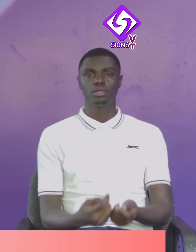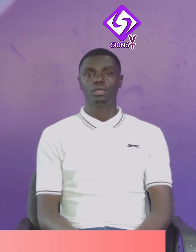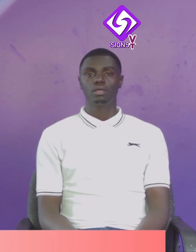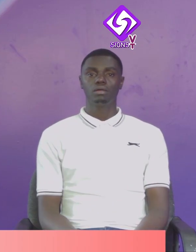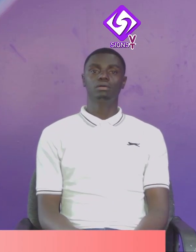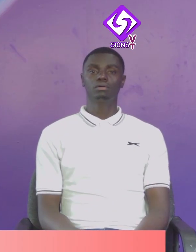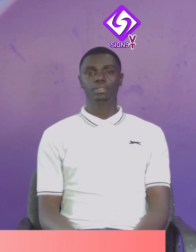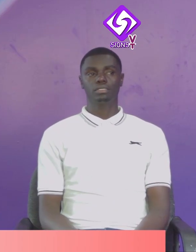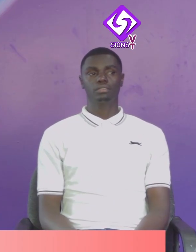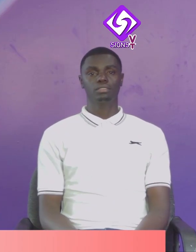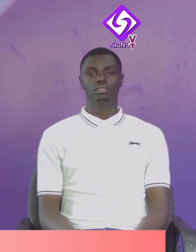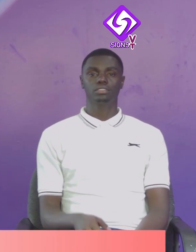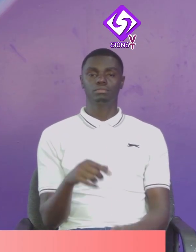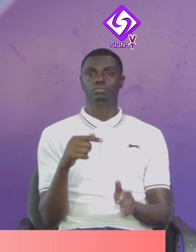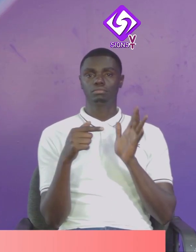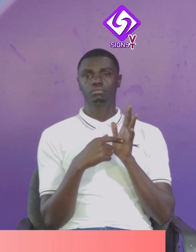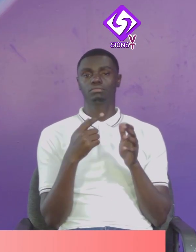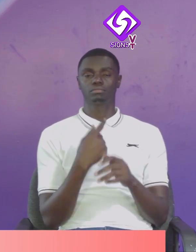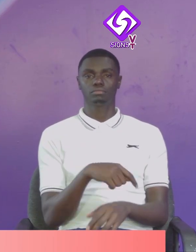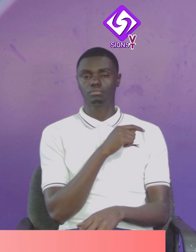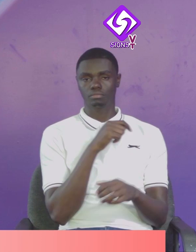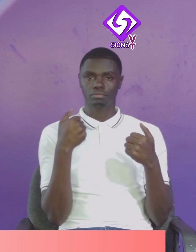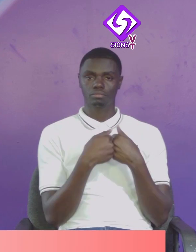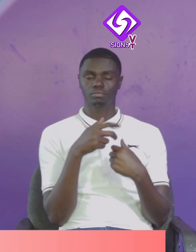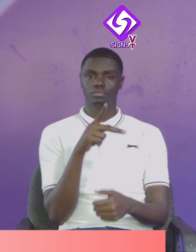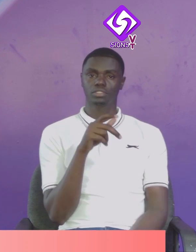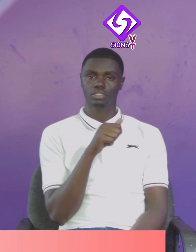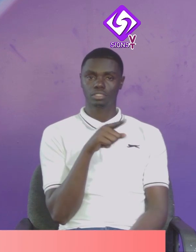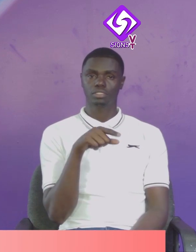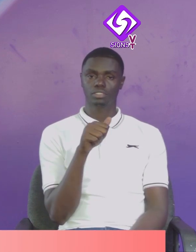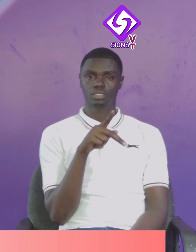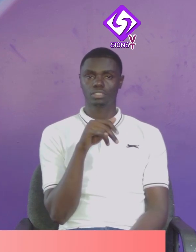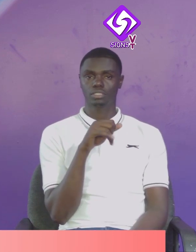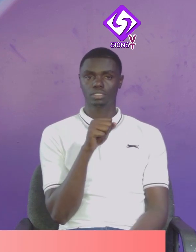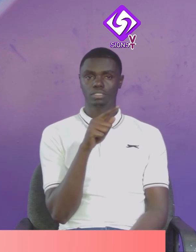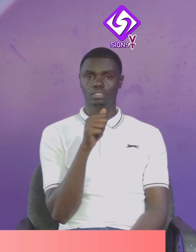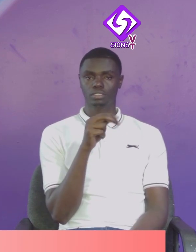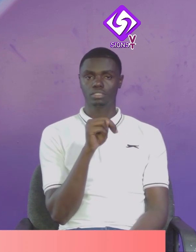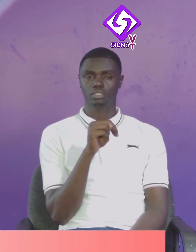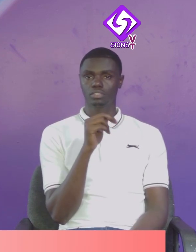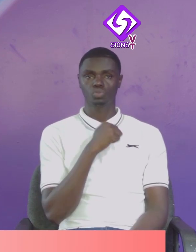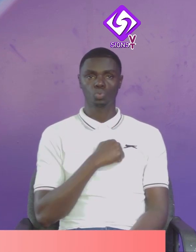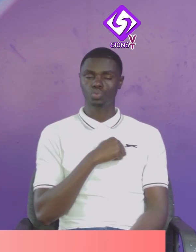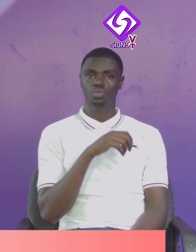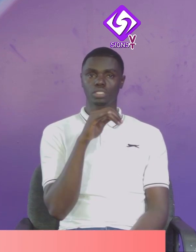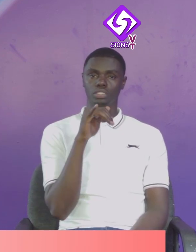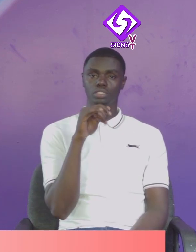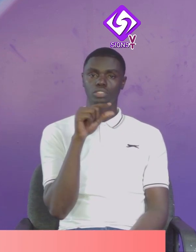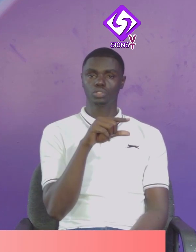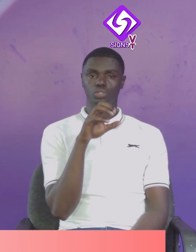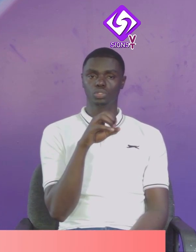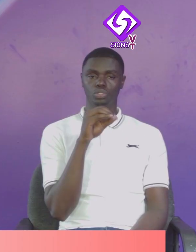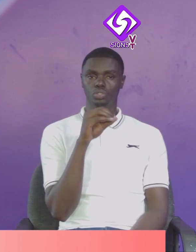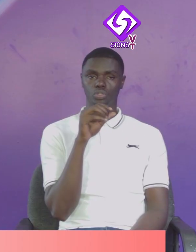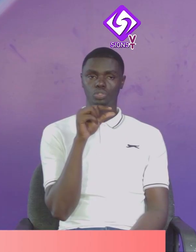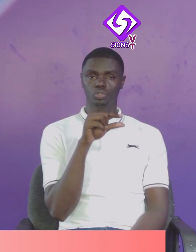shows that Spain against Kazakhstan, against Georgia, Georgia, right. it is a